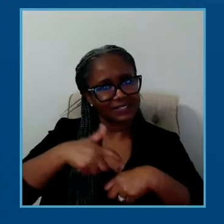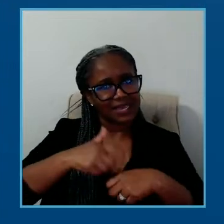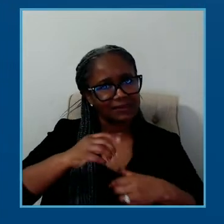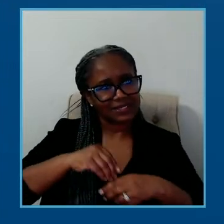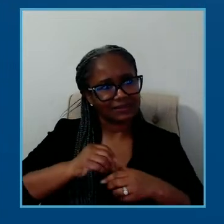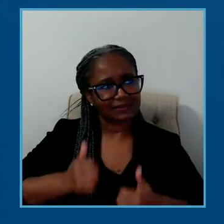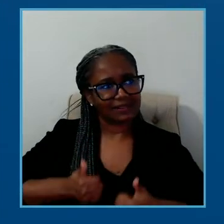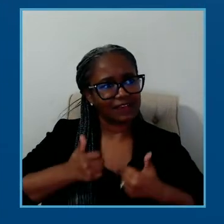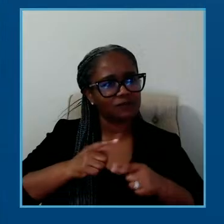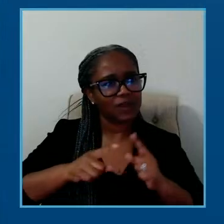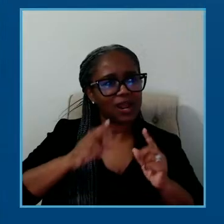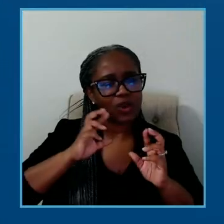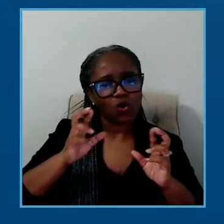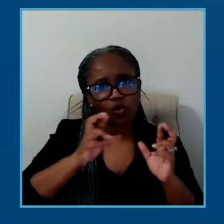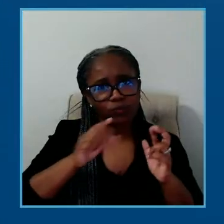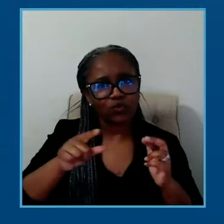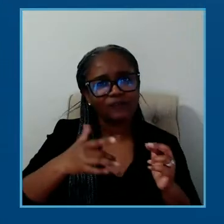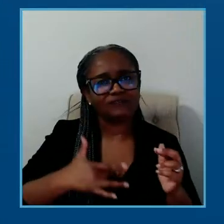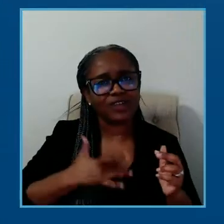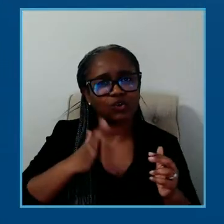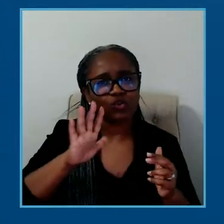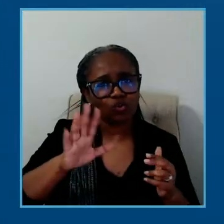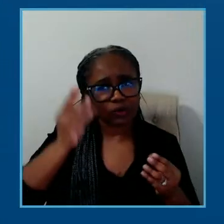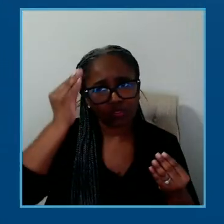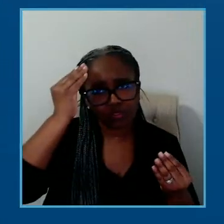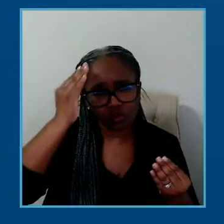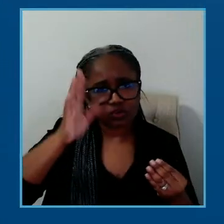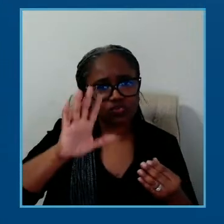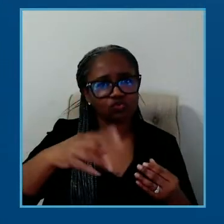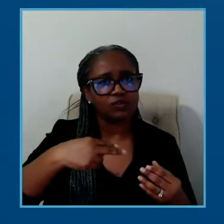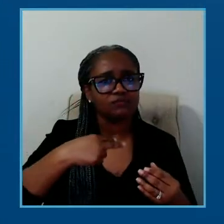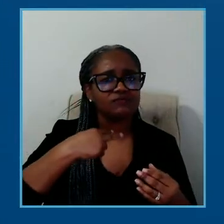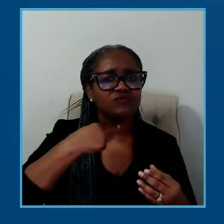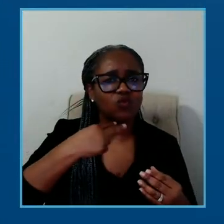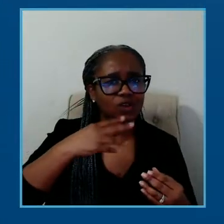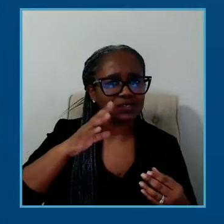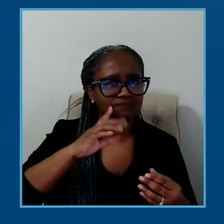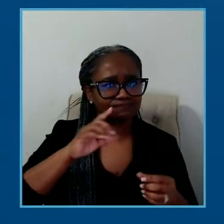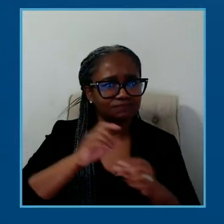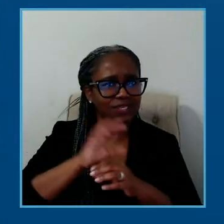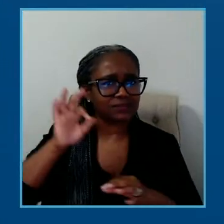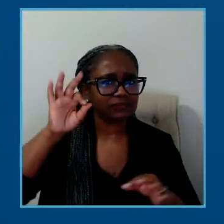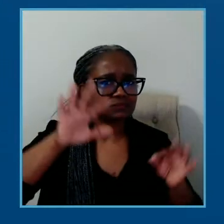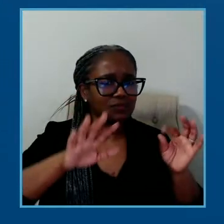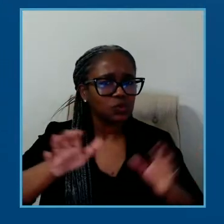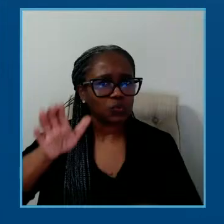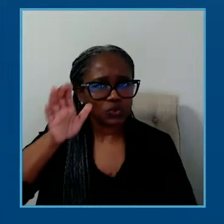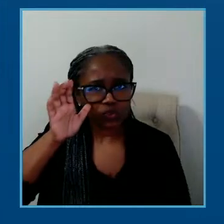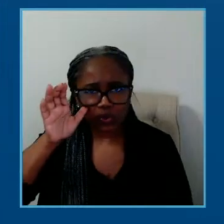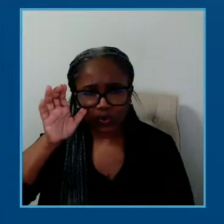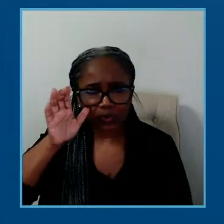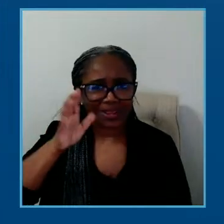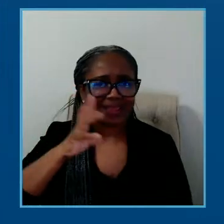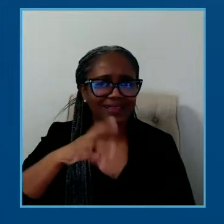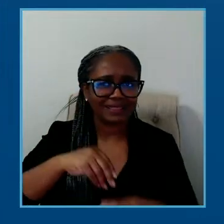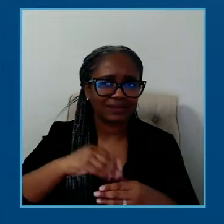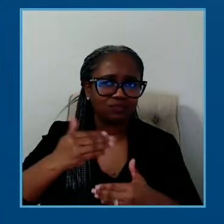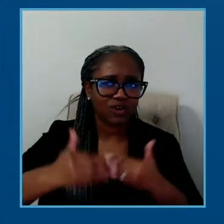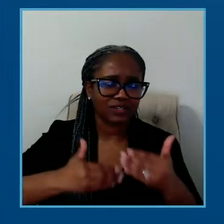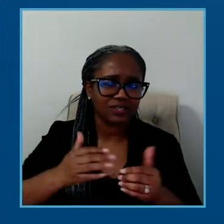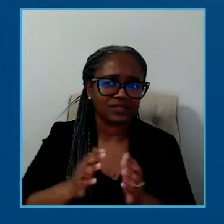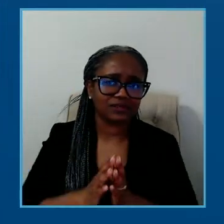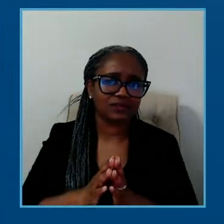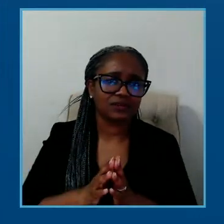be heard and voice their concerns and work through this process. I also want to thank the challengers for their work